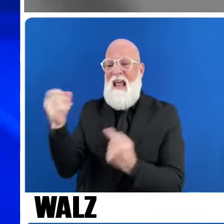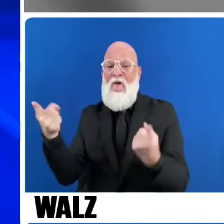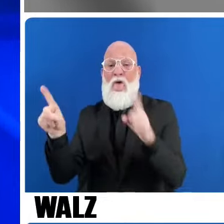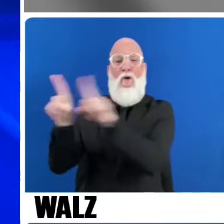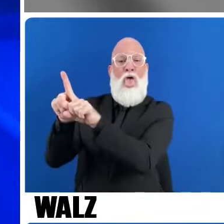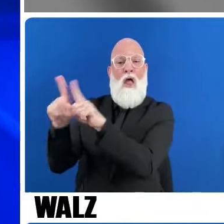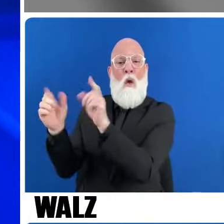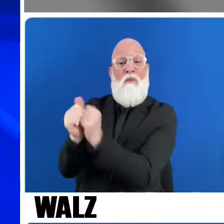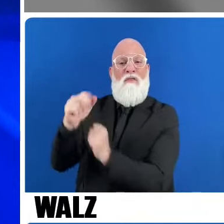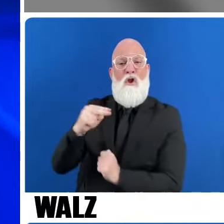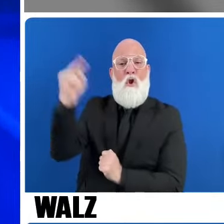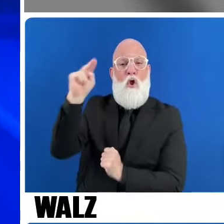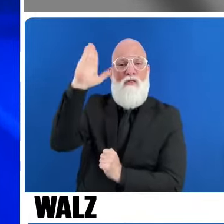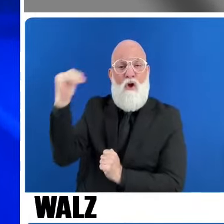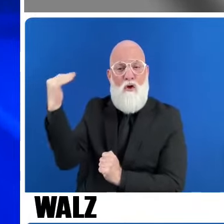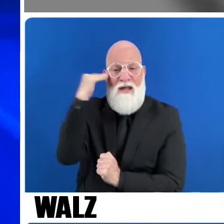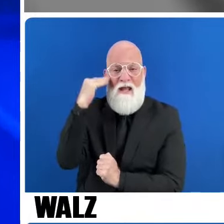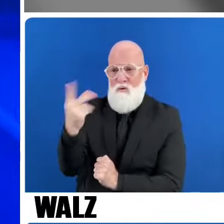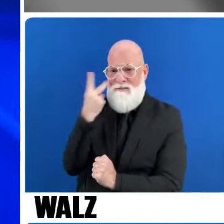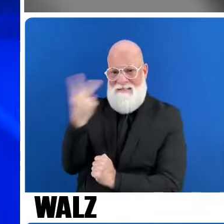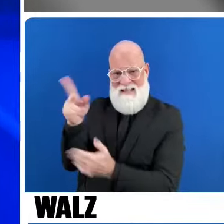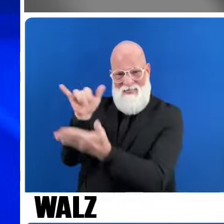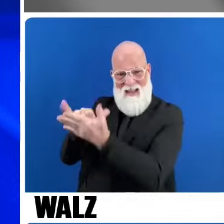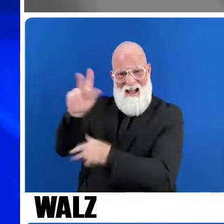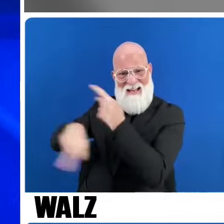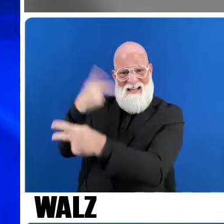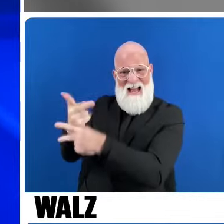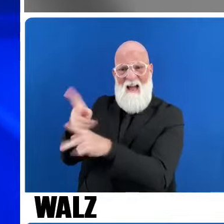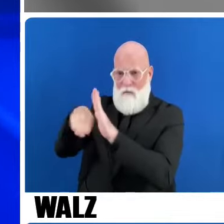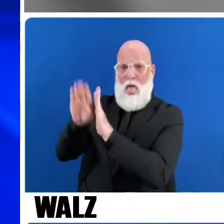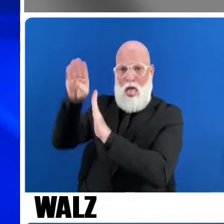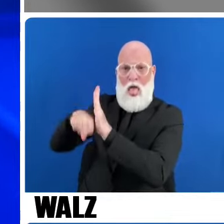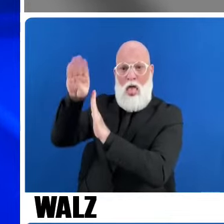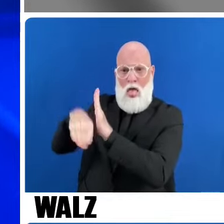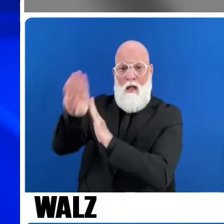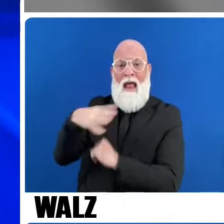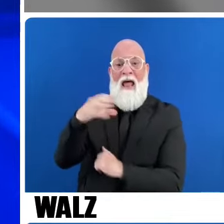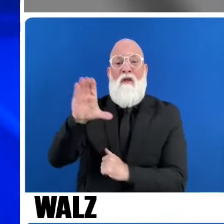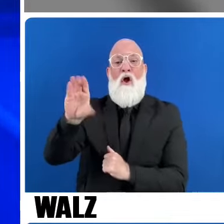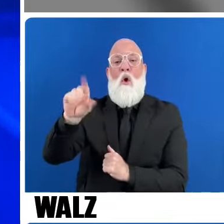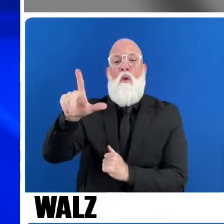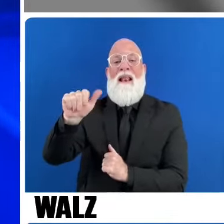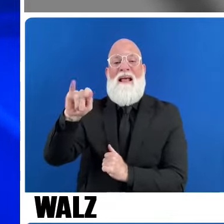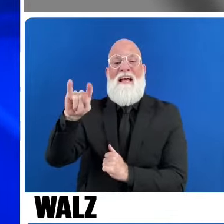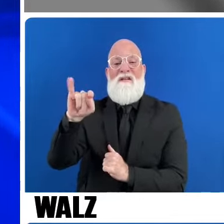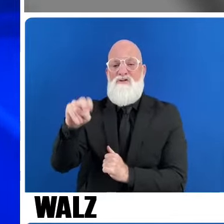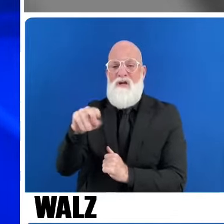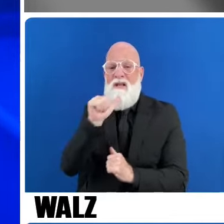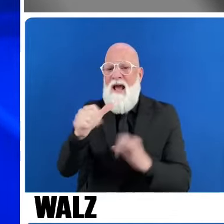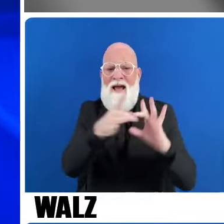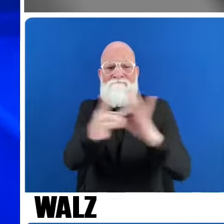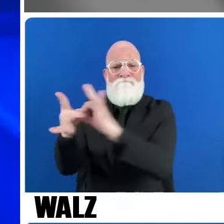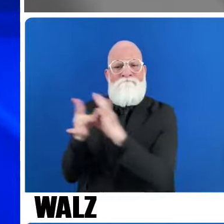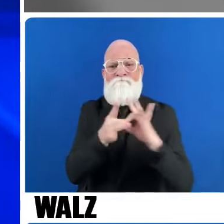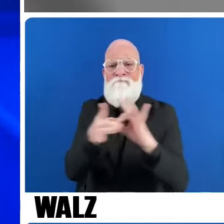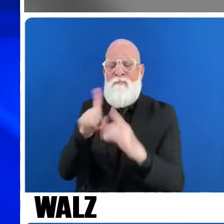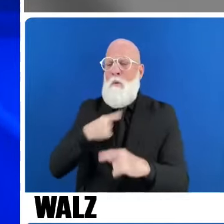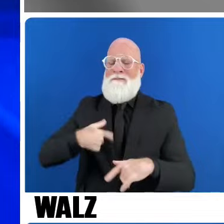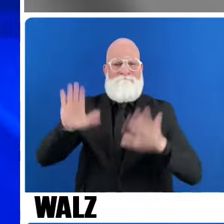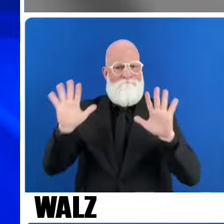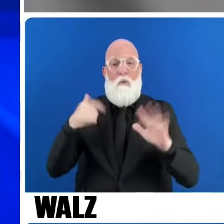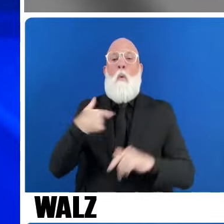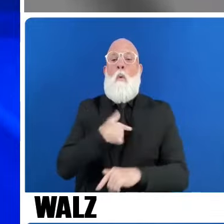that type of fickleness around holding the coalitions together, we will stay committed. And as the Vice President said today we will protect